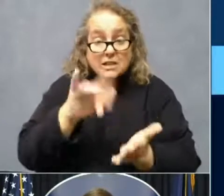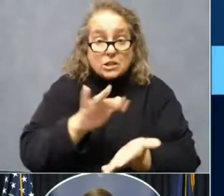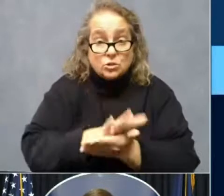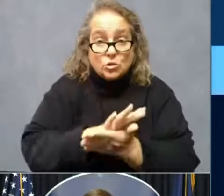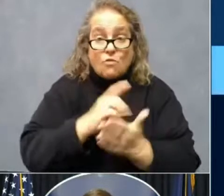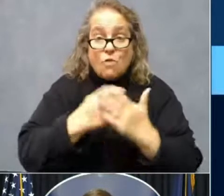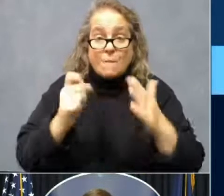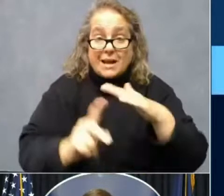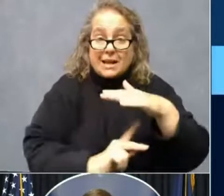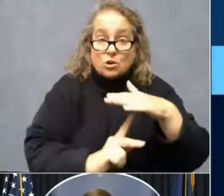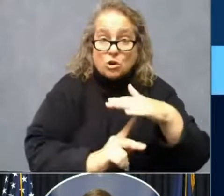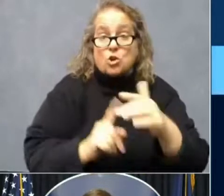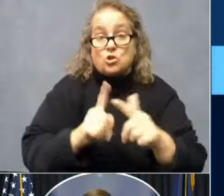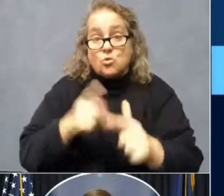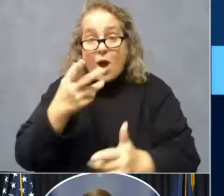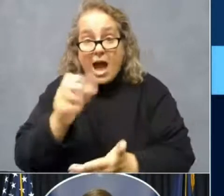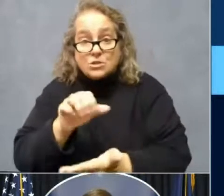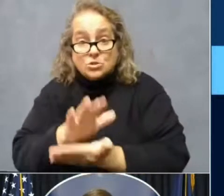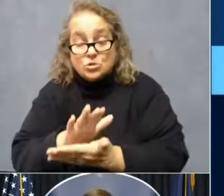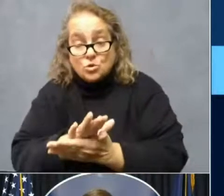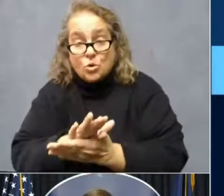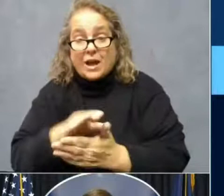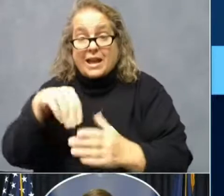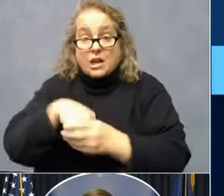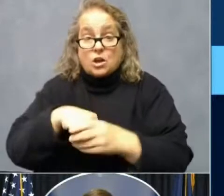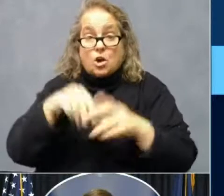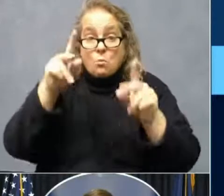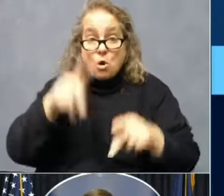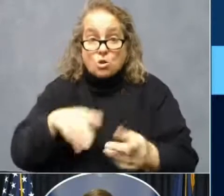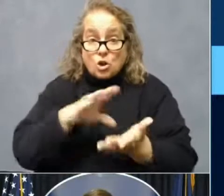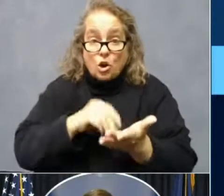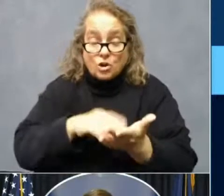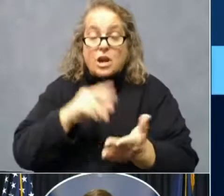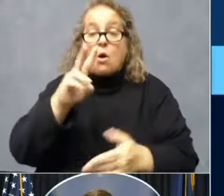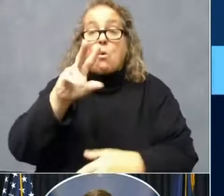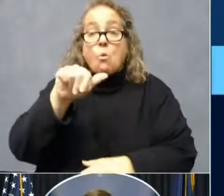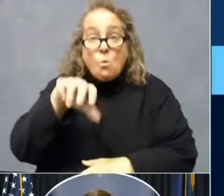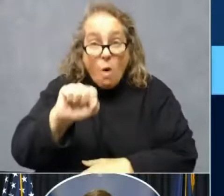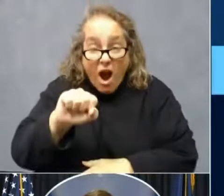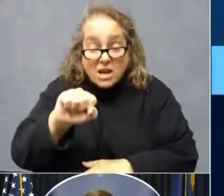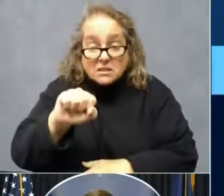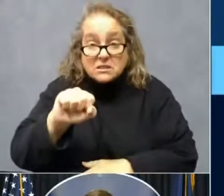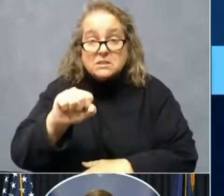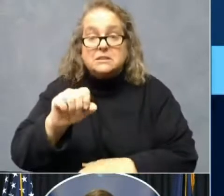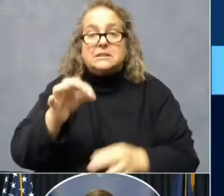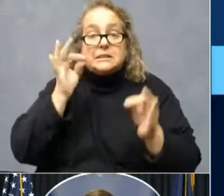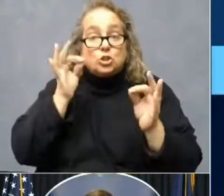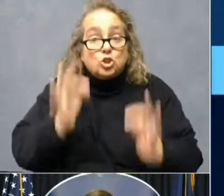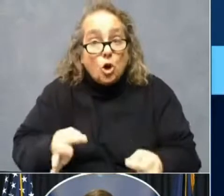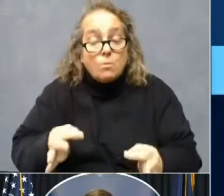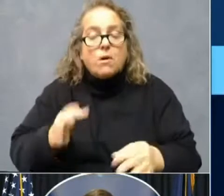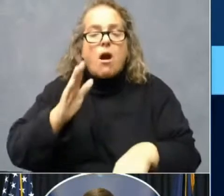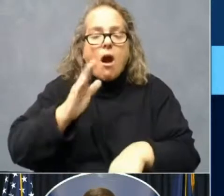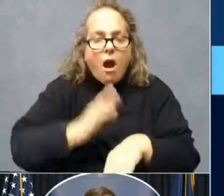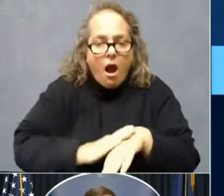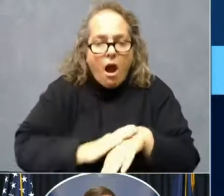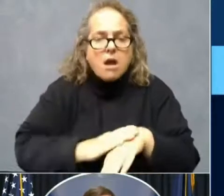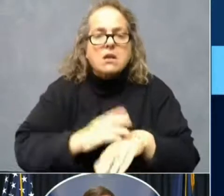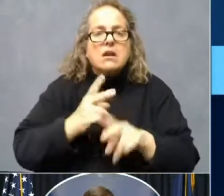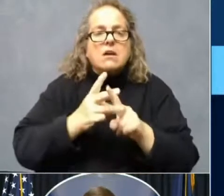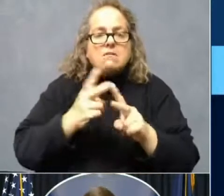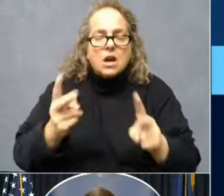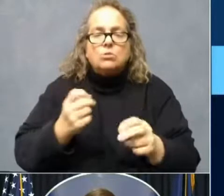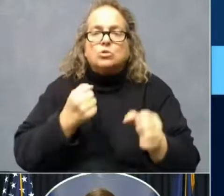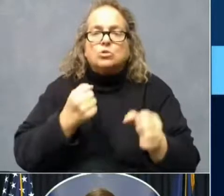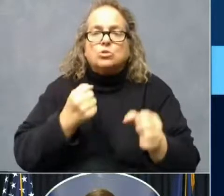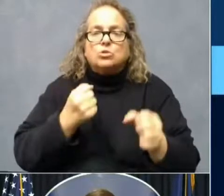learning, was based on sound scientific considerations. Dr. Stack's declaration, that's what